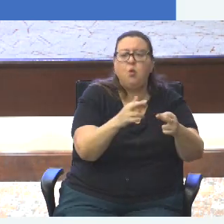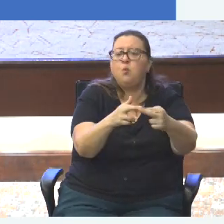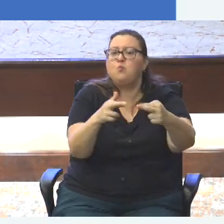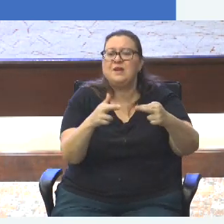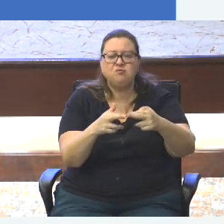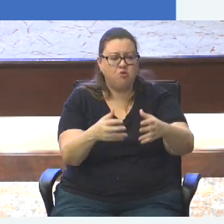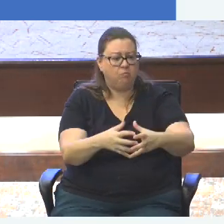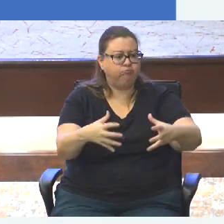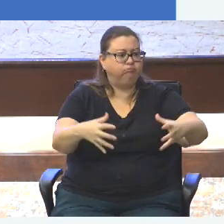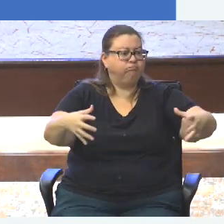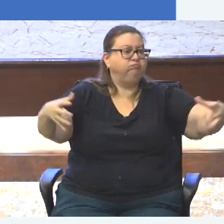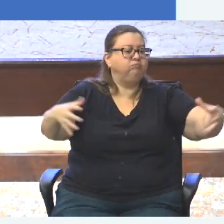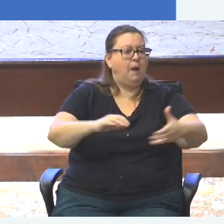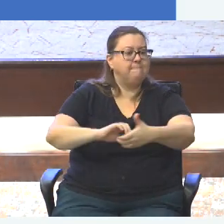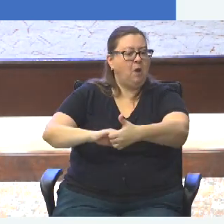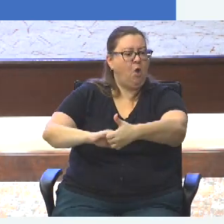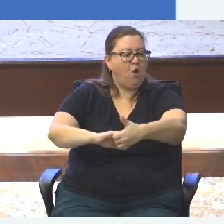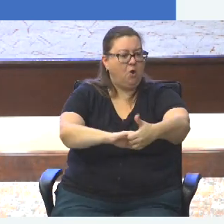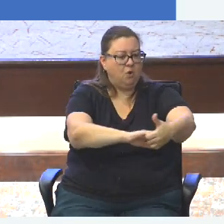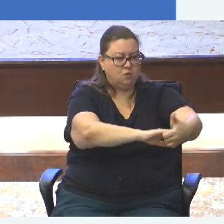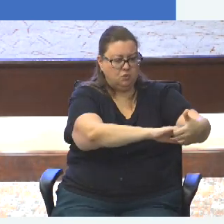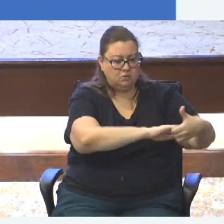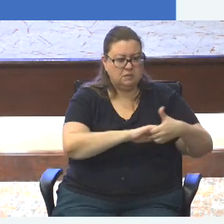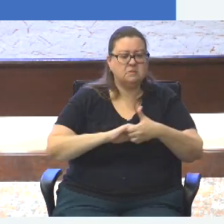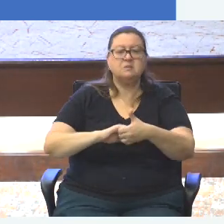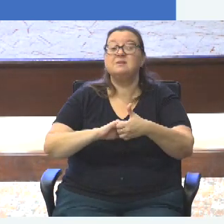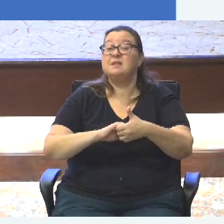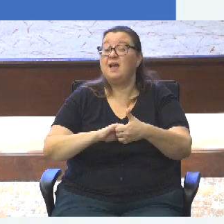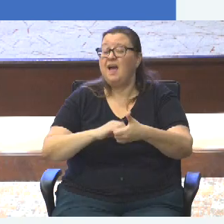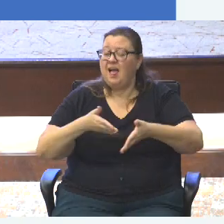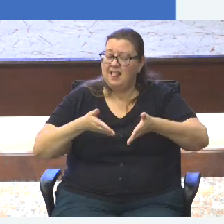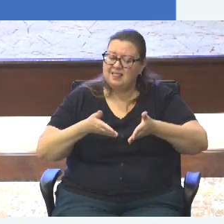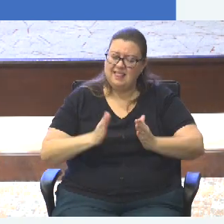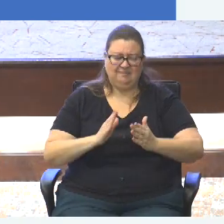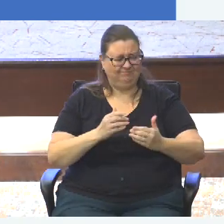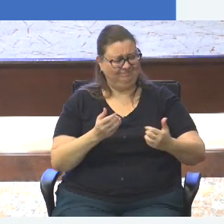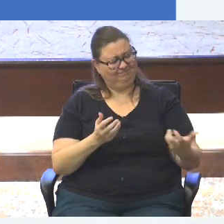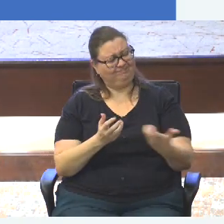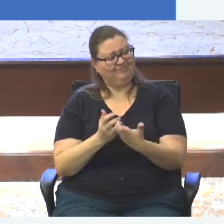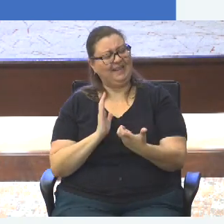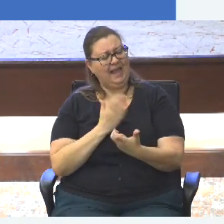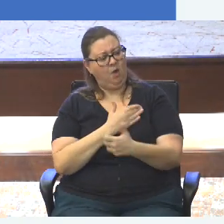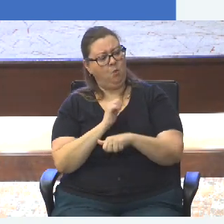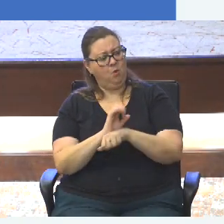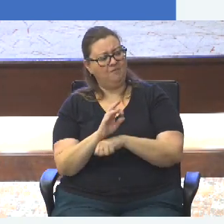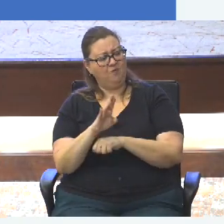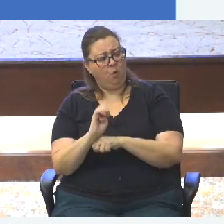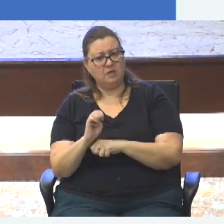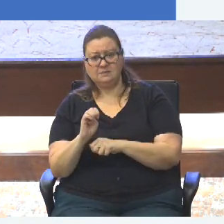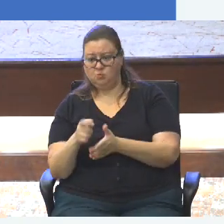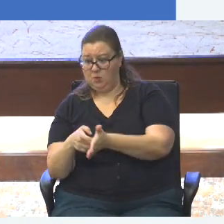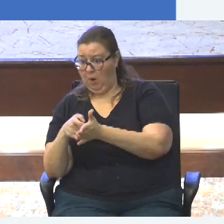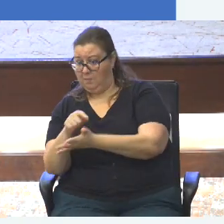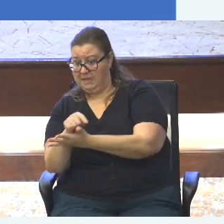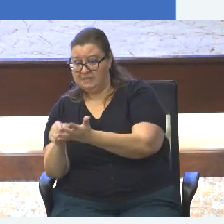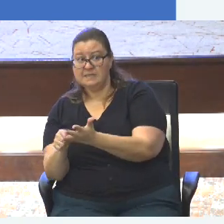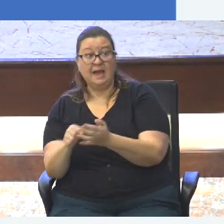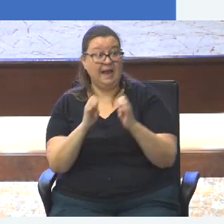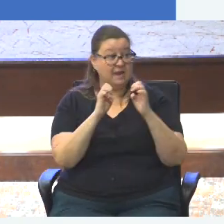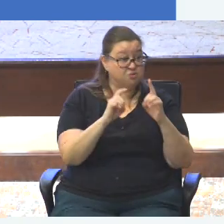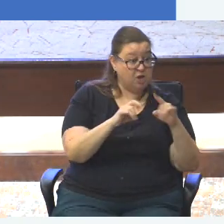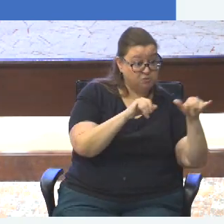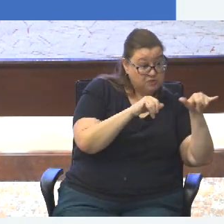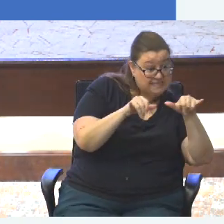partners, ensuring that programs align with workforce pathways and educational standards, and exploring